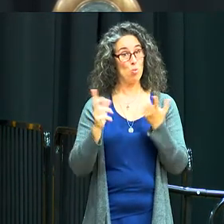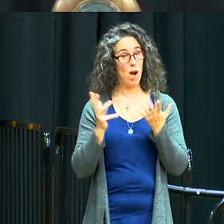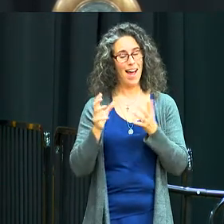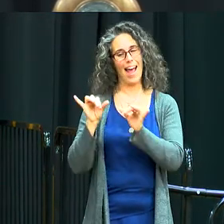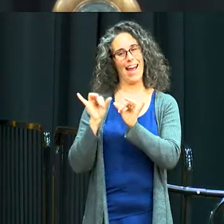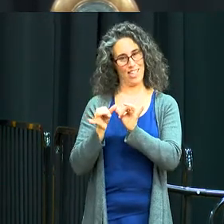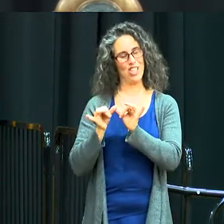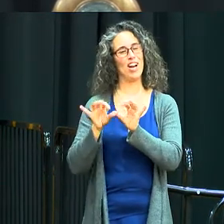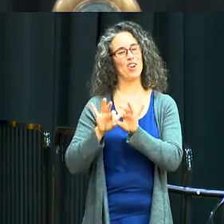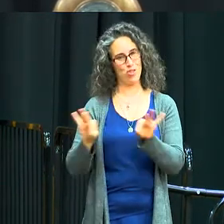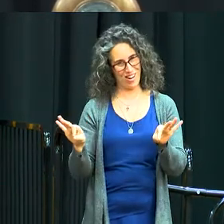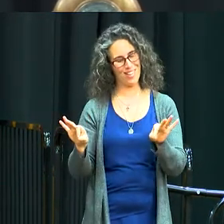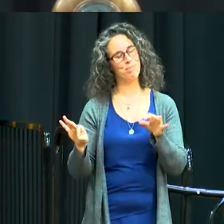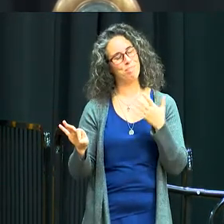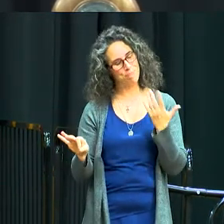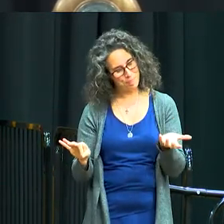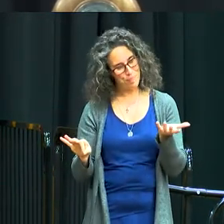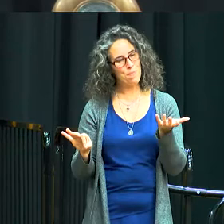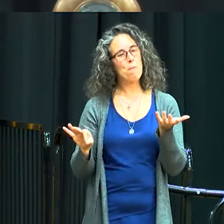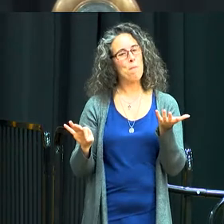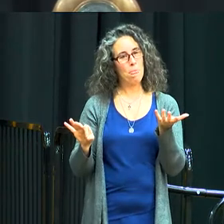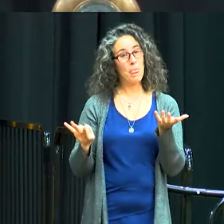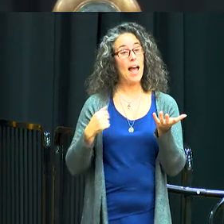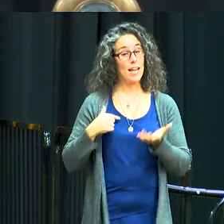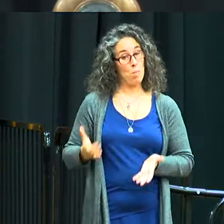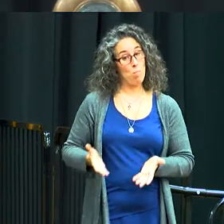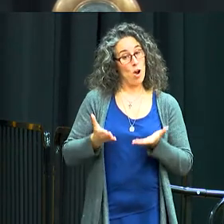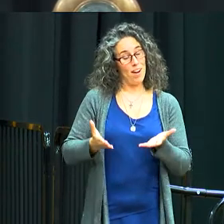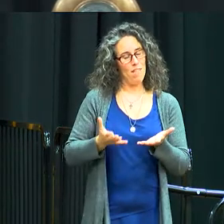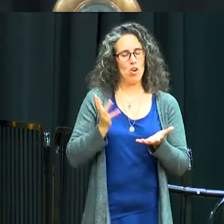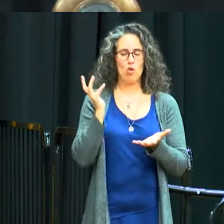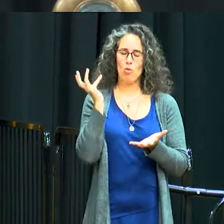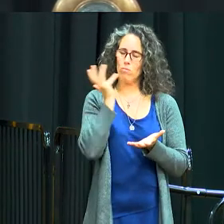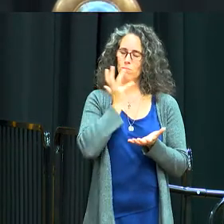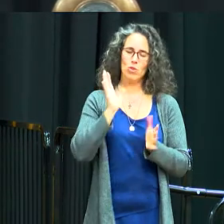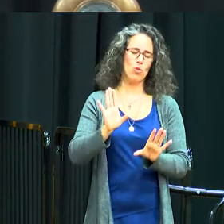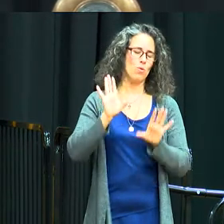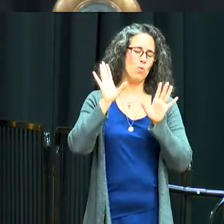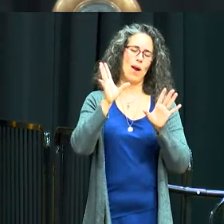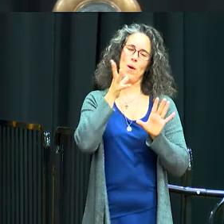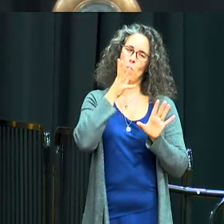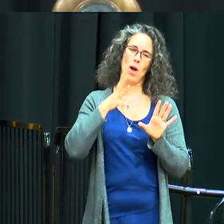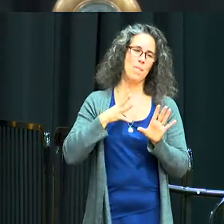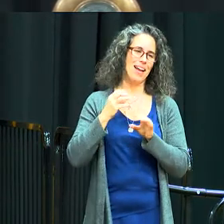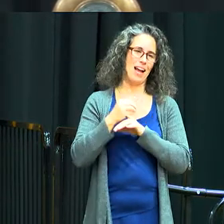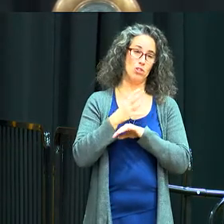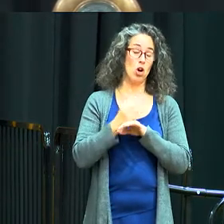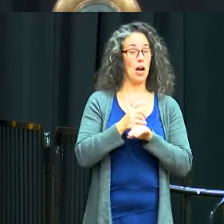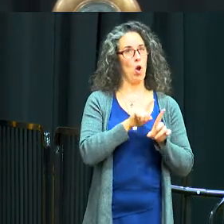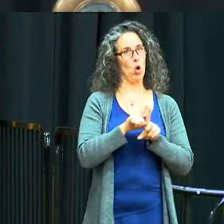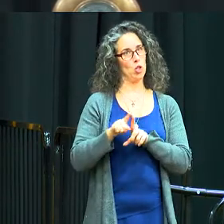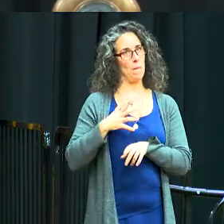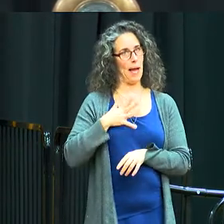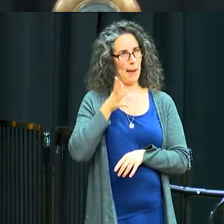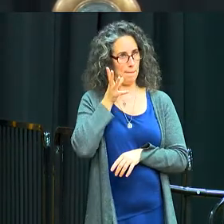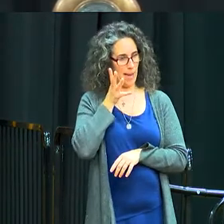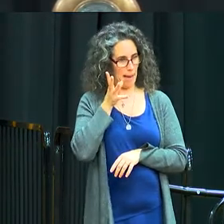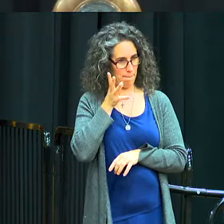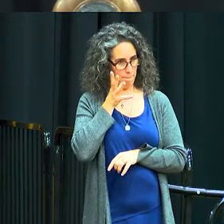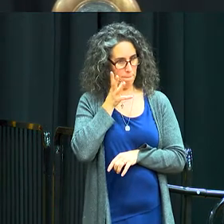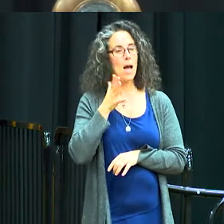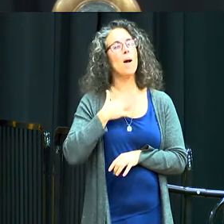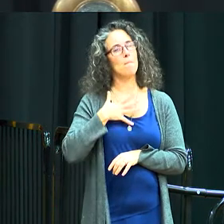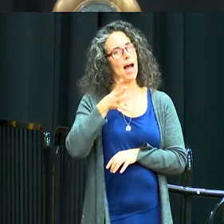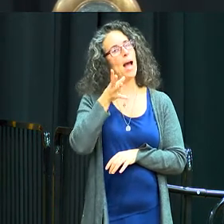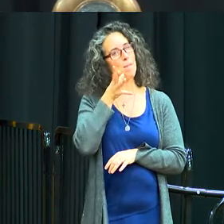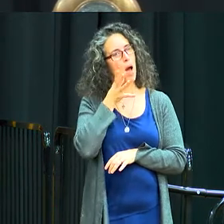visit, at the prodding of a great woman counselor at the college and the urging of my mom. My mom seemed to know